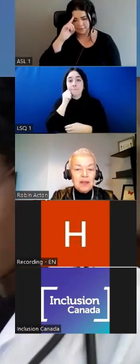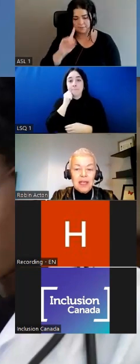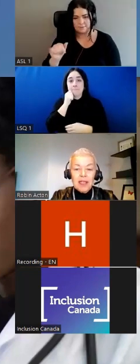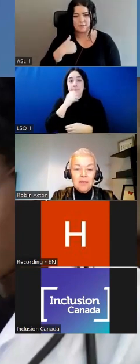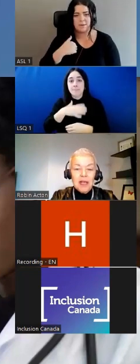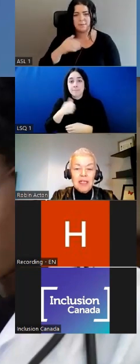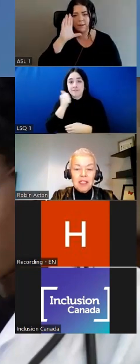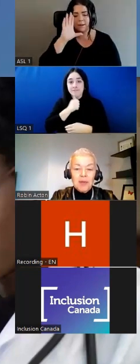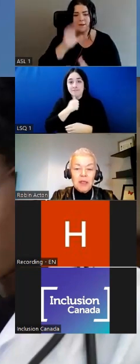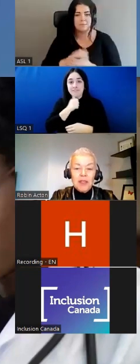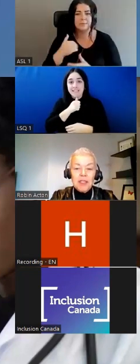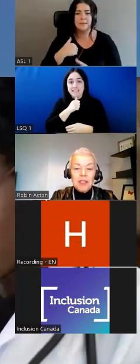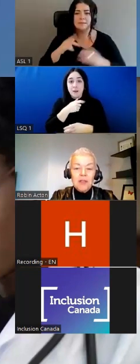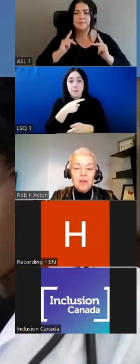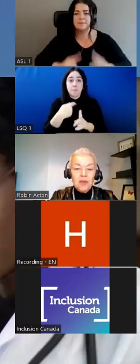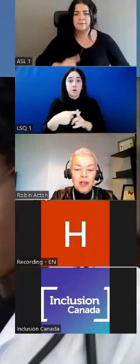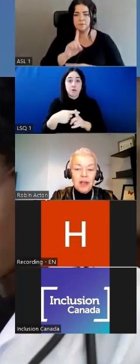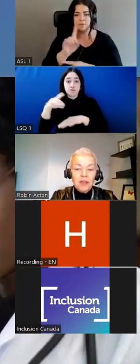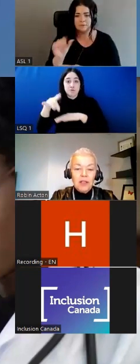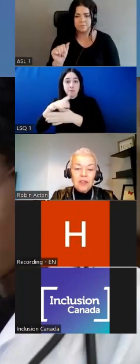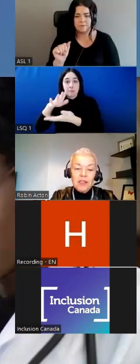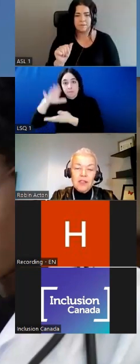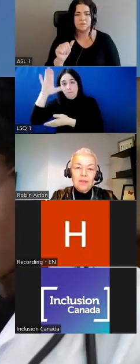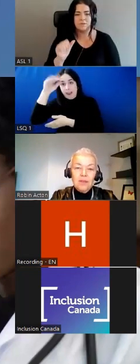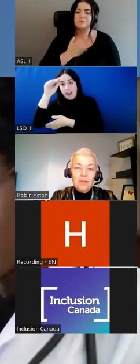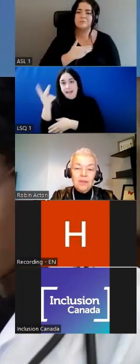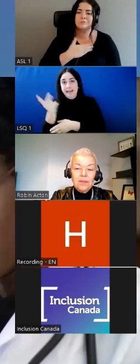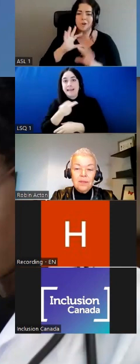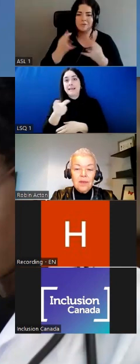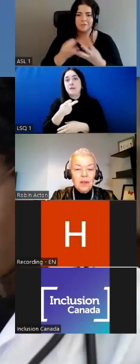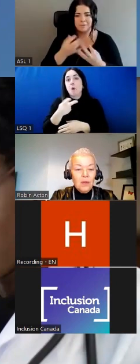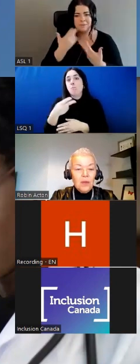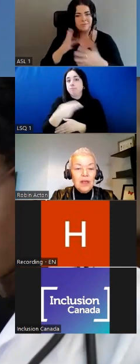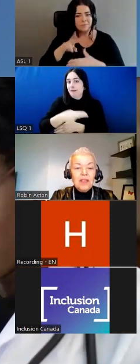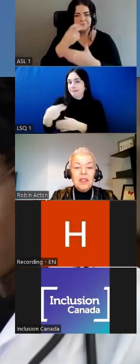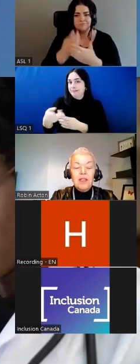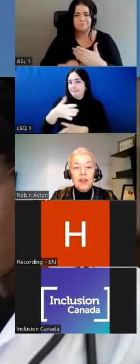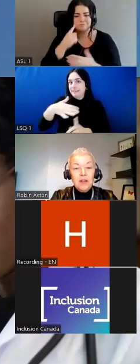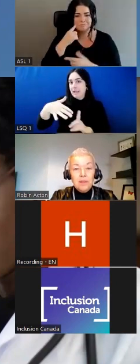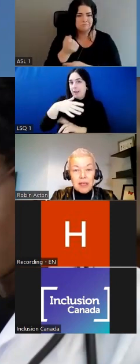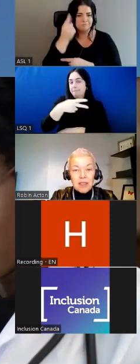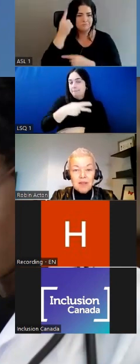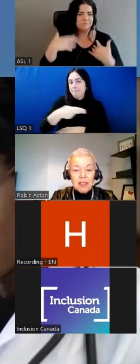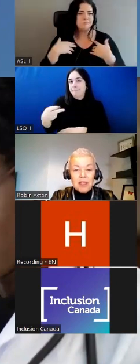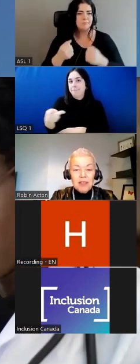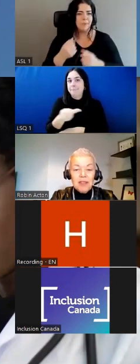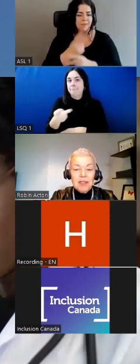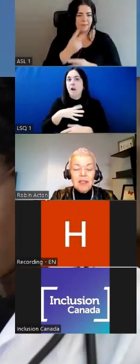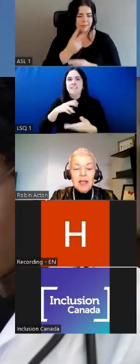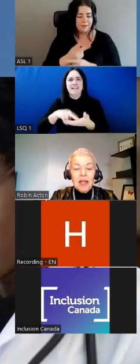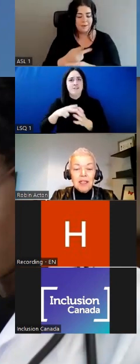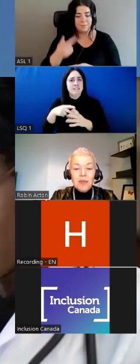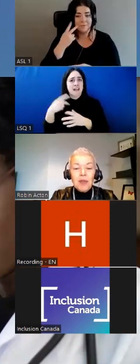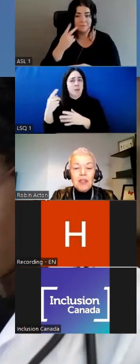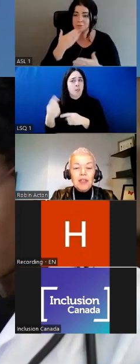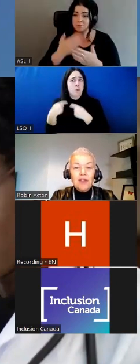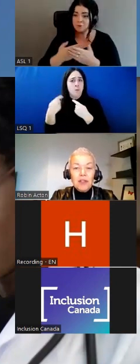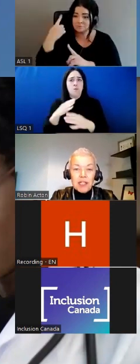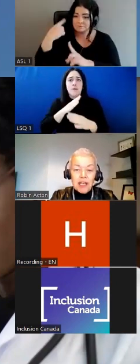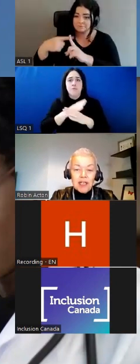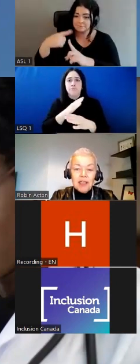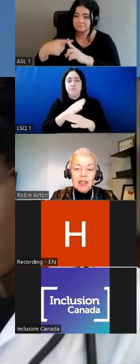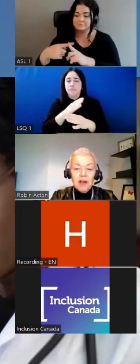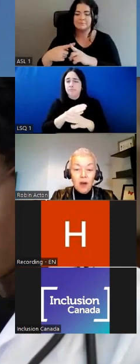Our family has many experiences with the healthcare system. We have seen the very best of it and